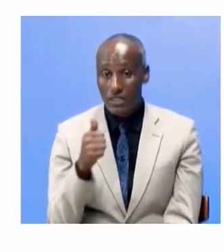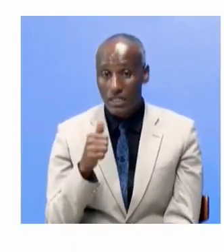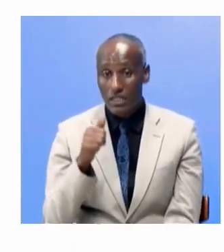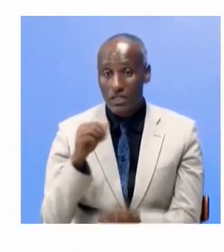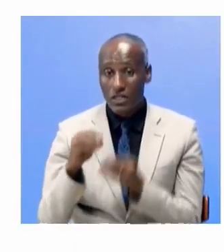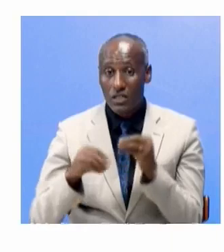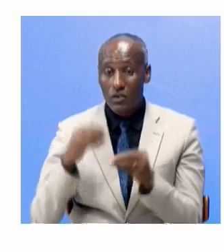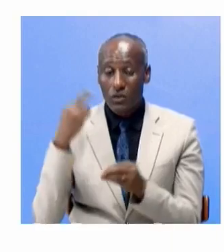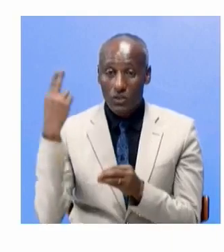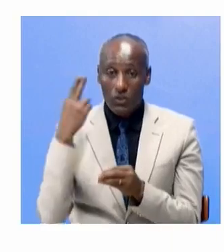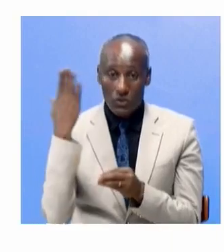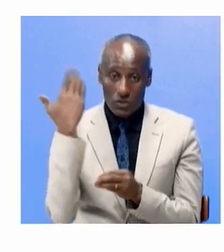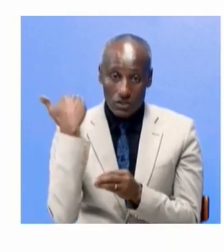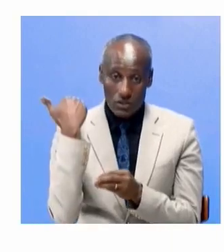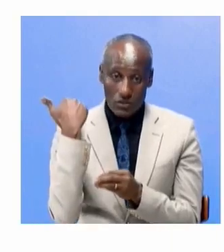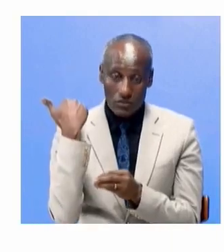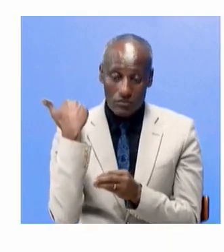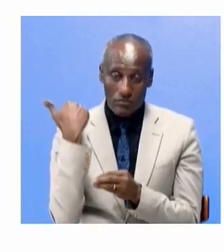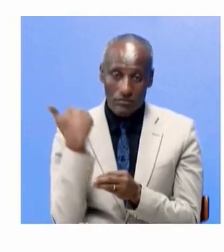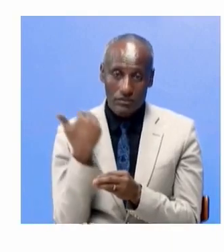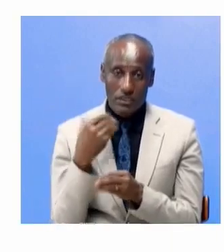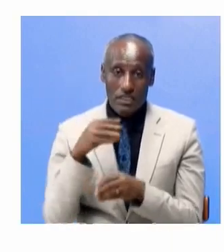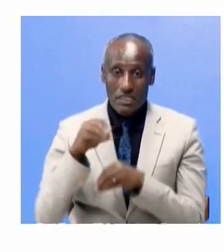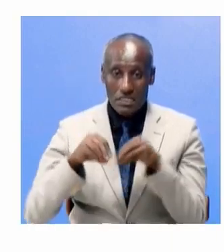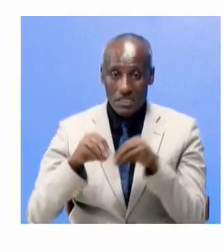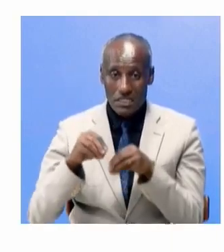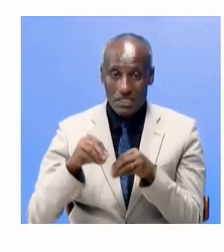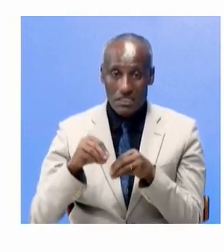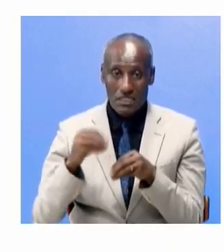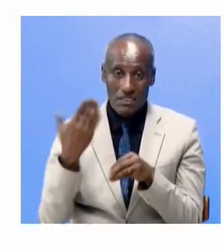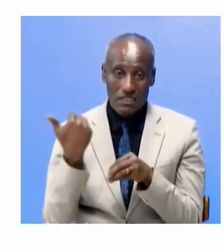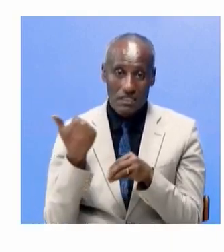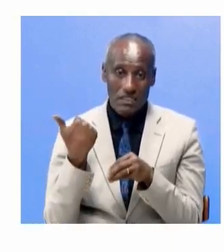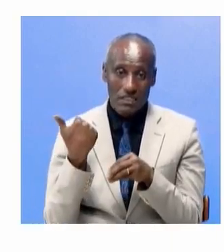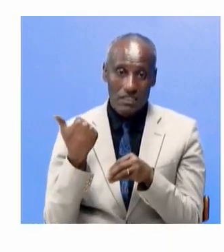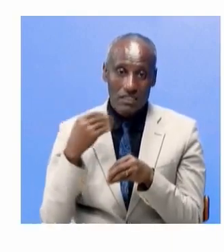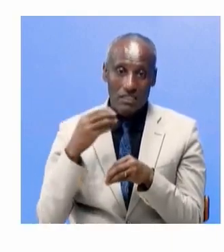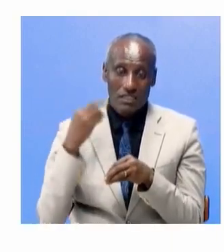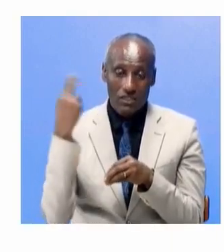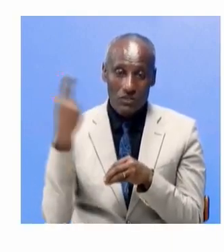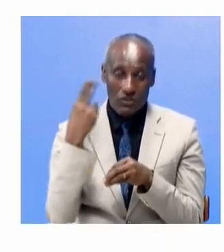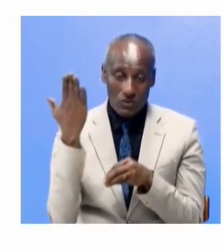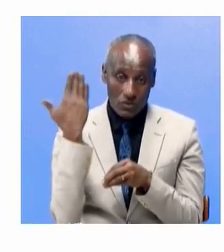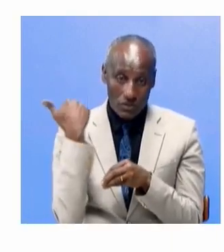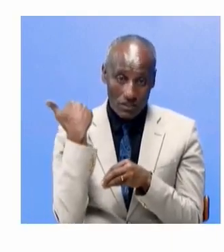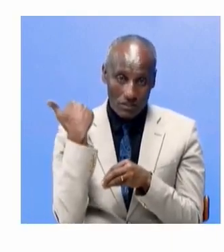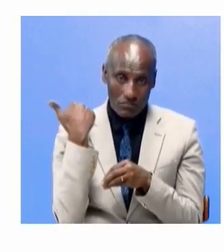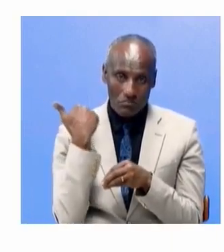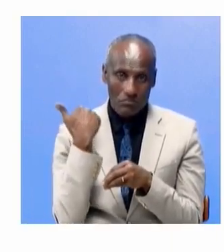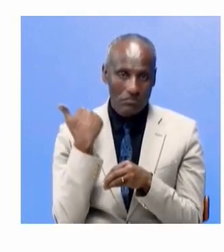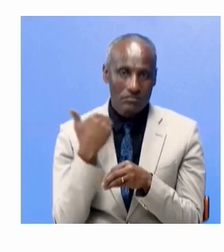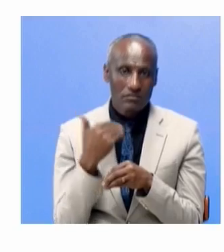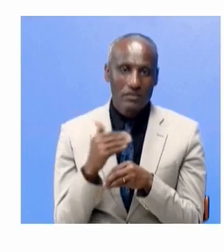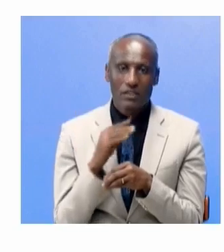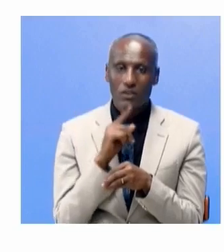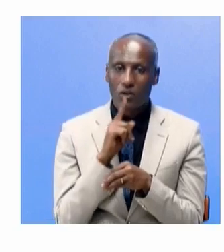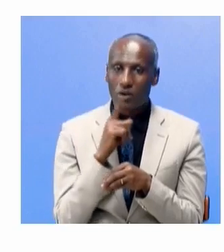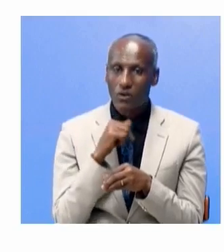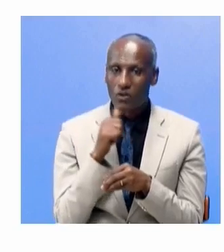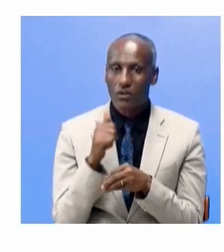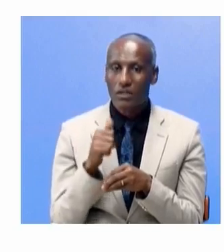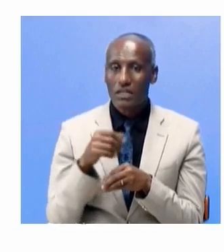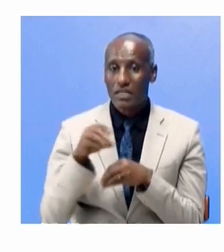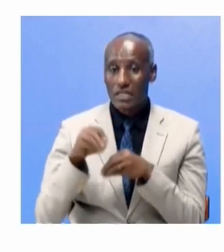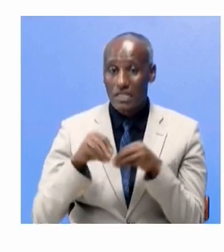cannot use to past this in a sentence. Okay? Did I used to go